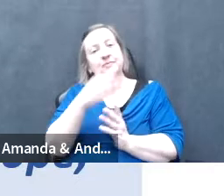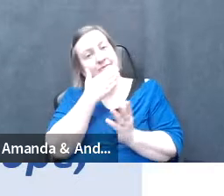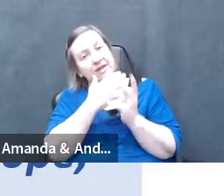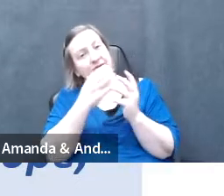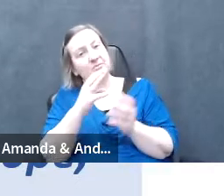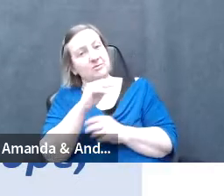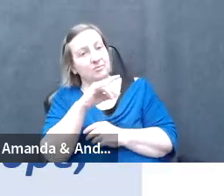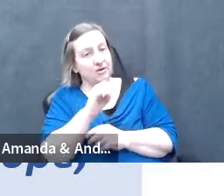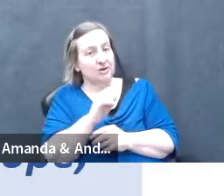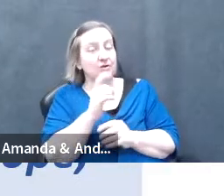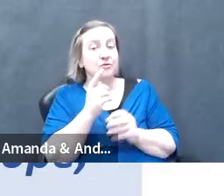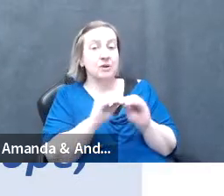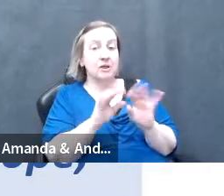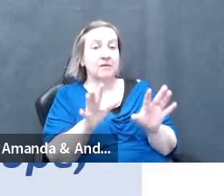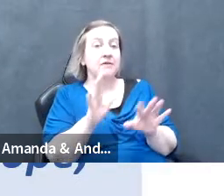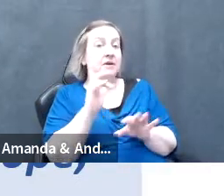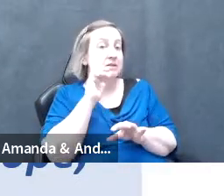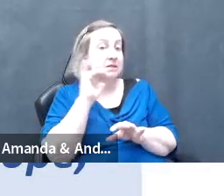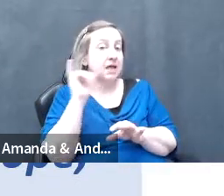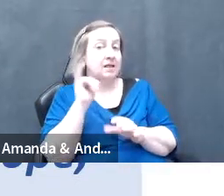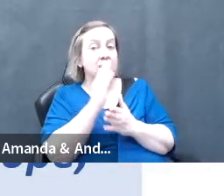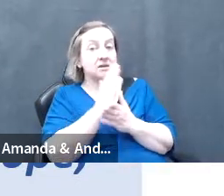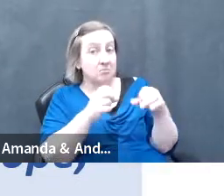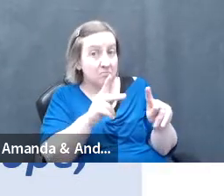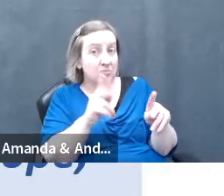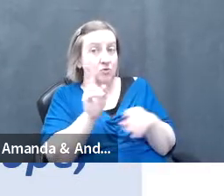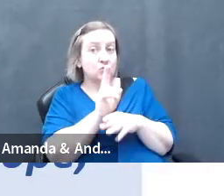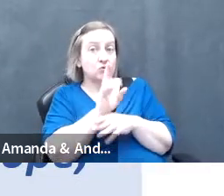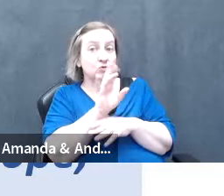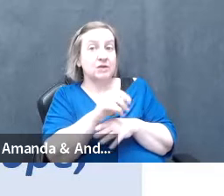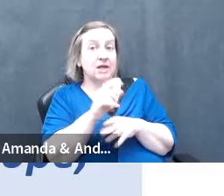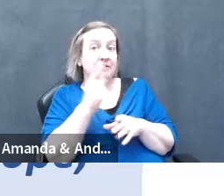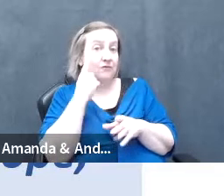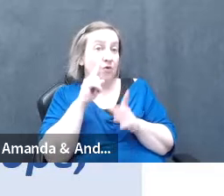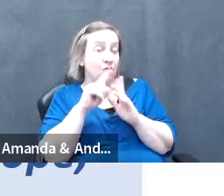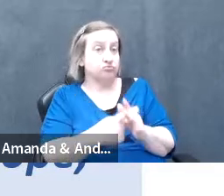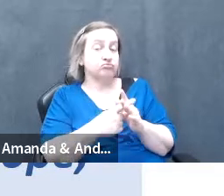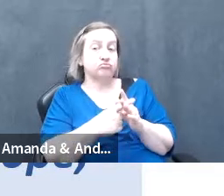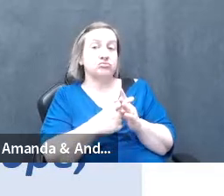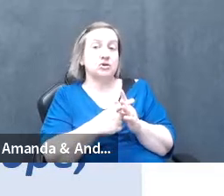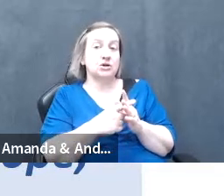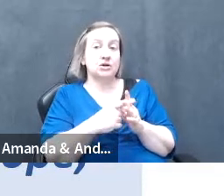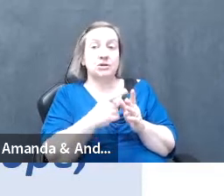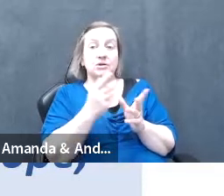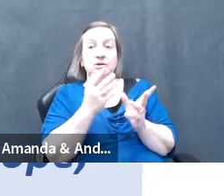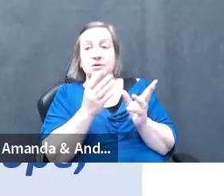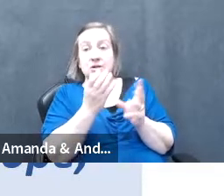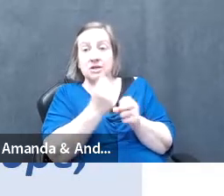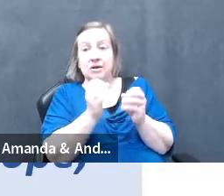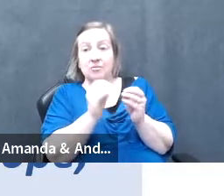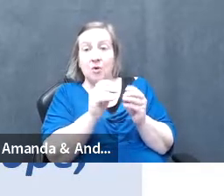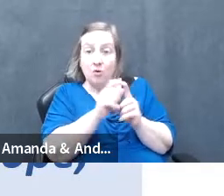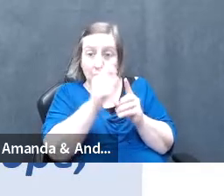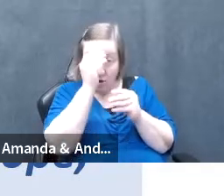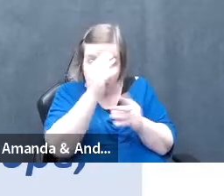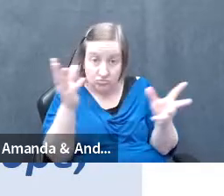And so just to clarify, it sounds like there's some opportunities to use this as a launching pad for really getting more of the word out and letting people